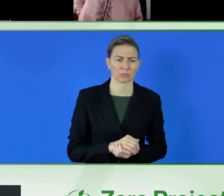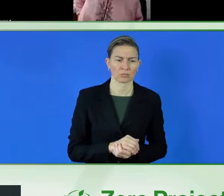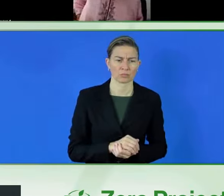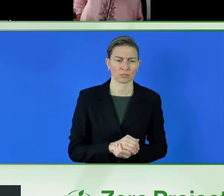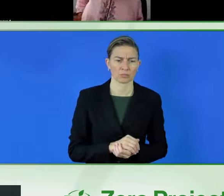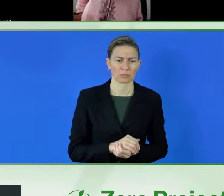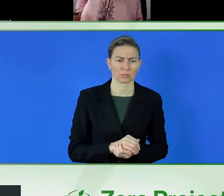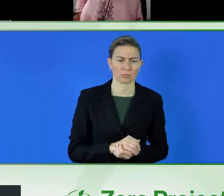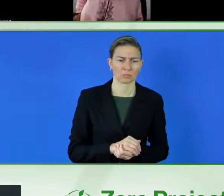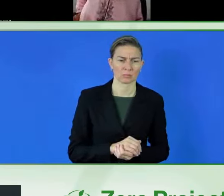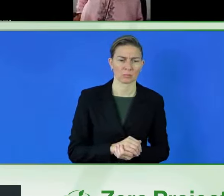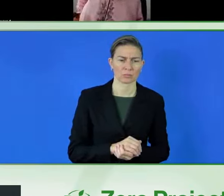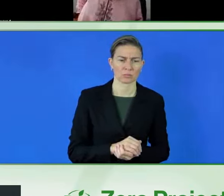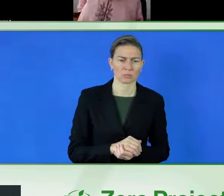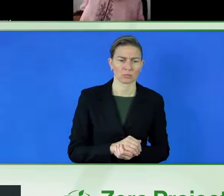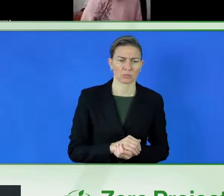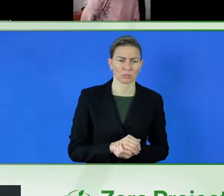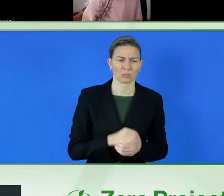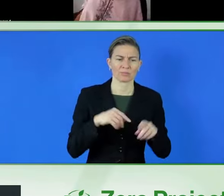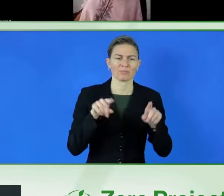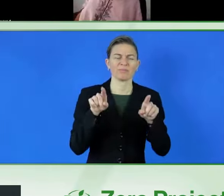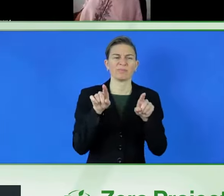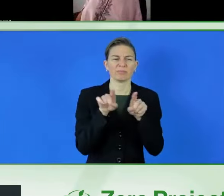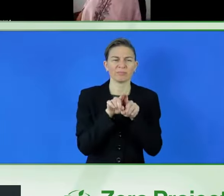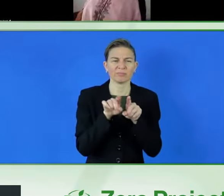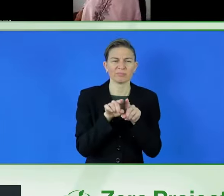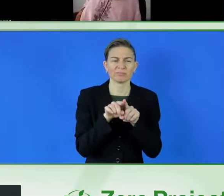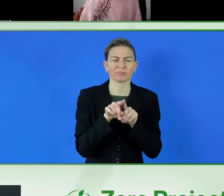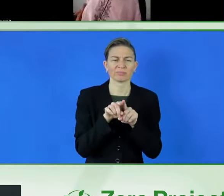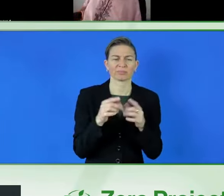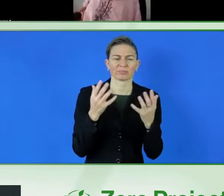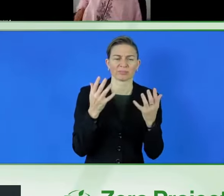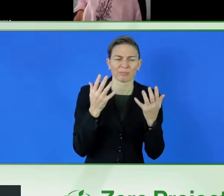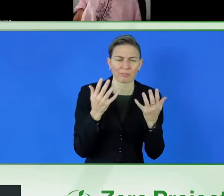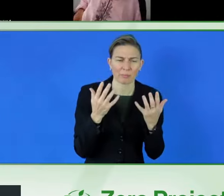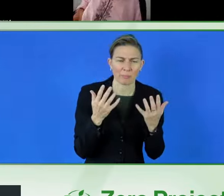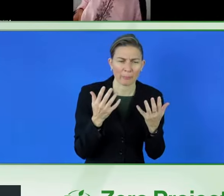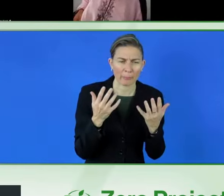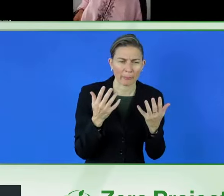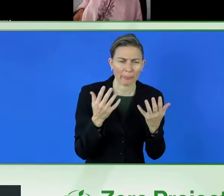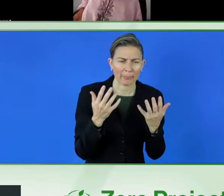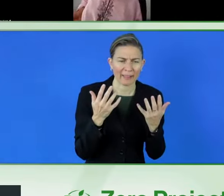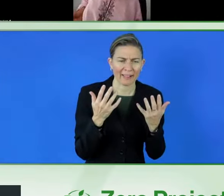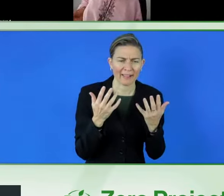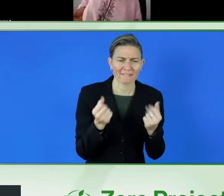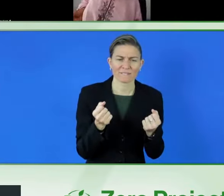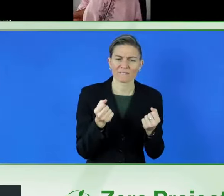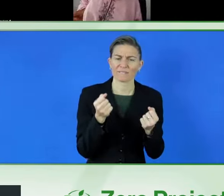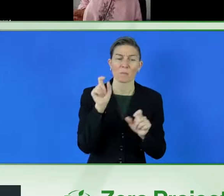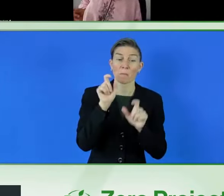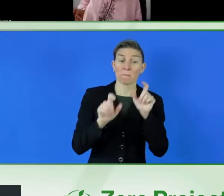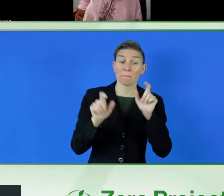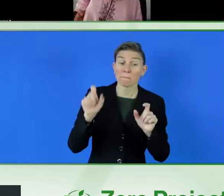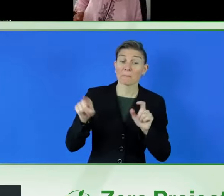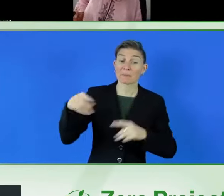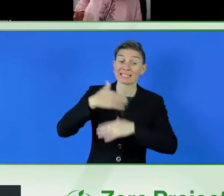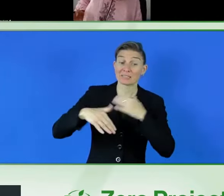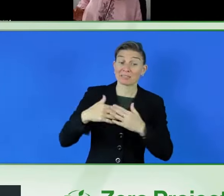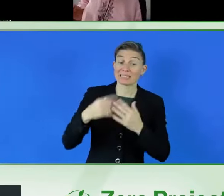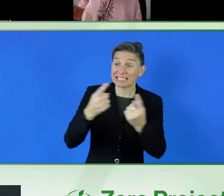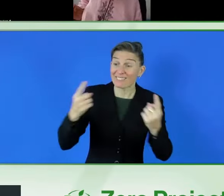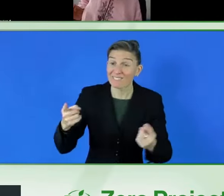laws and facilities. The ugly part I would like to talk about